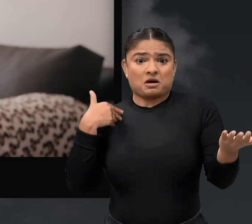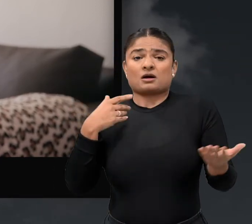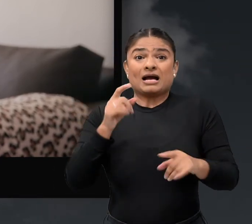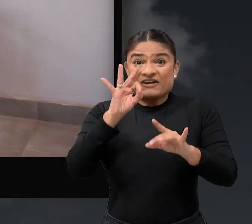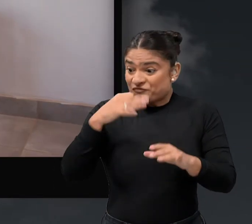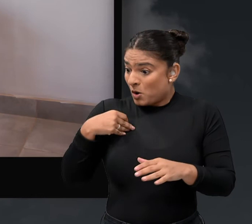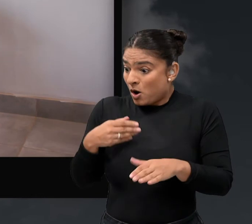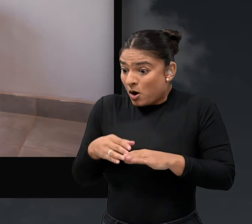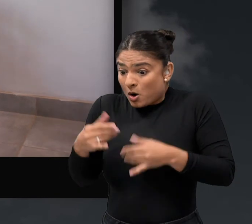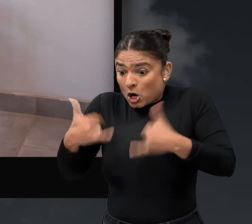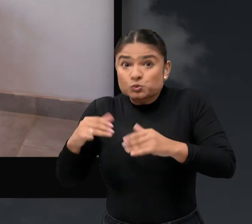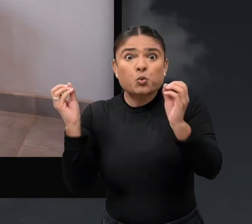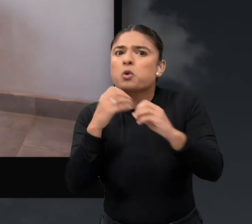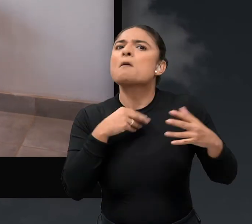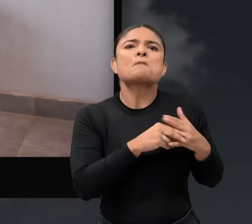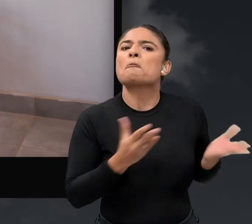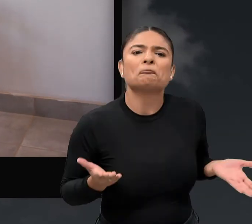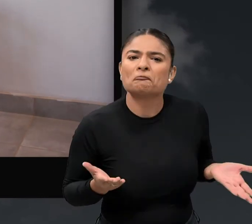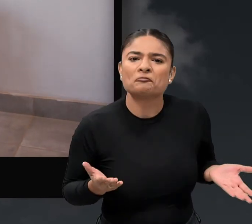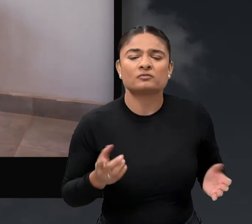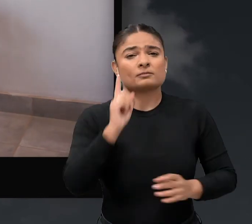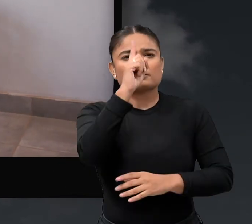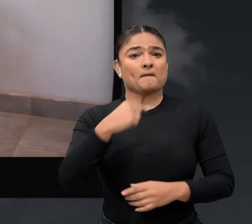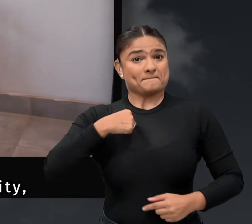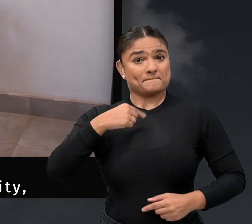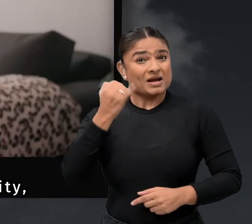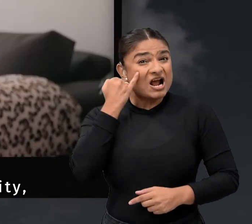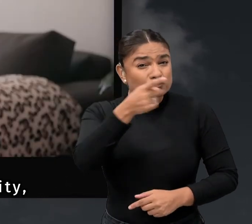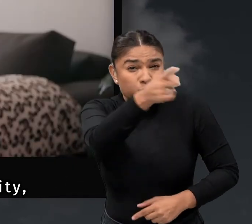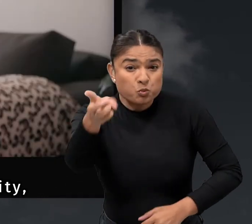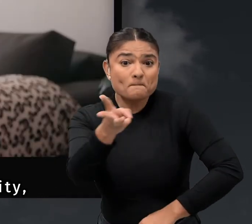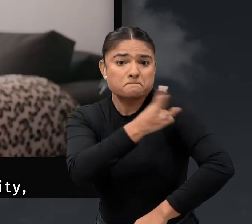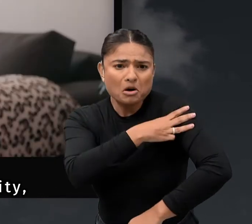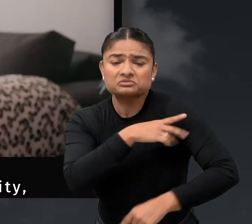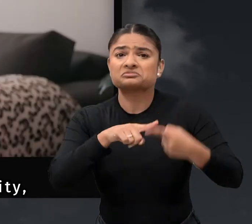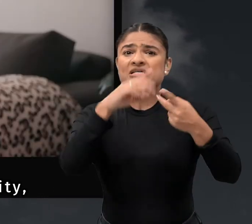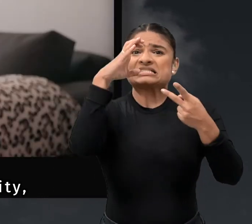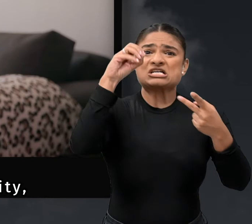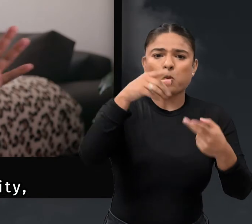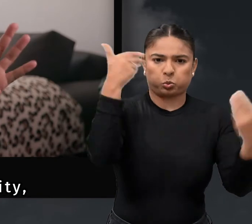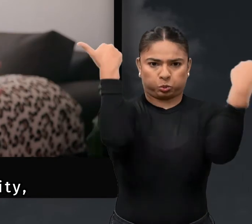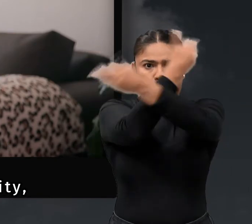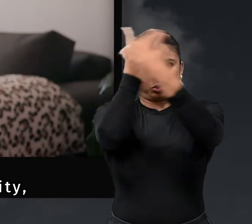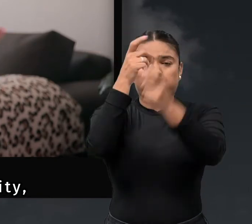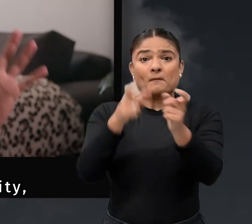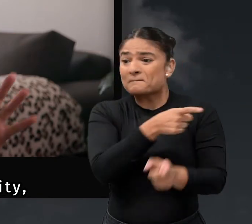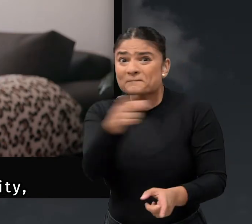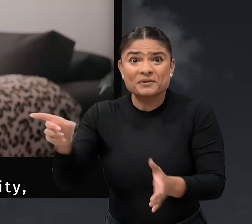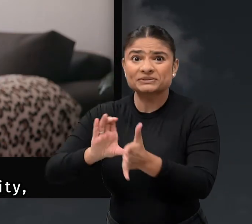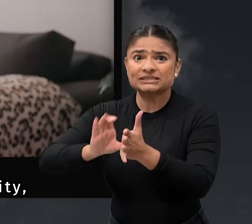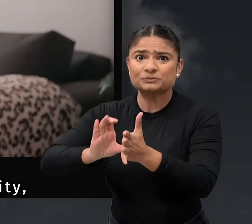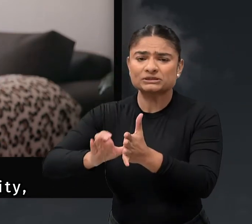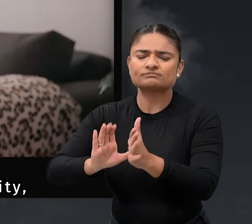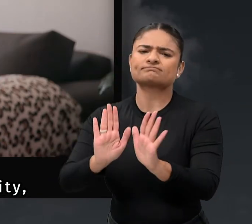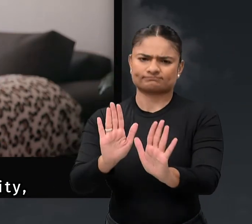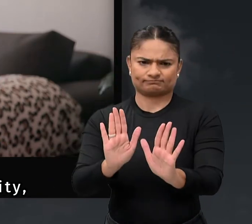much as I have had I not have the injury. If you are a boss now, a CEO, an ignorant